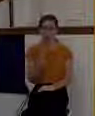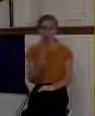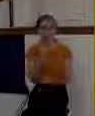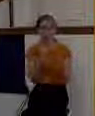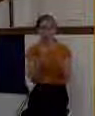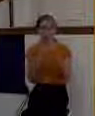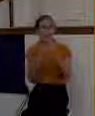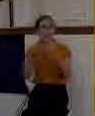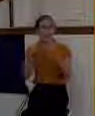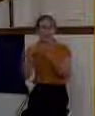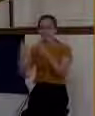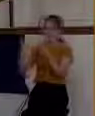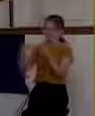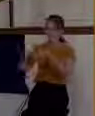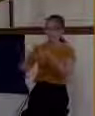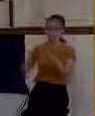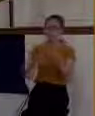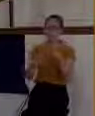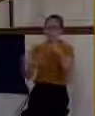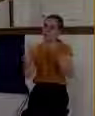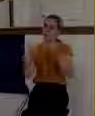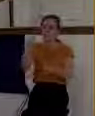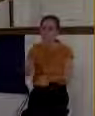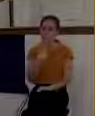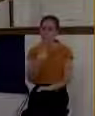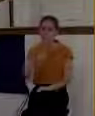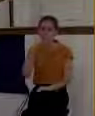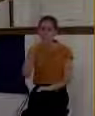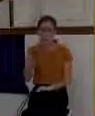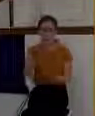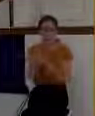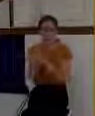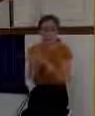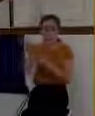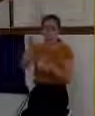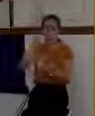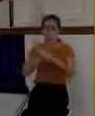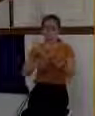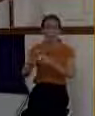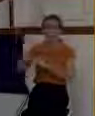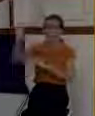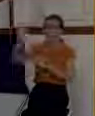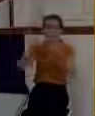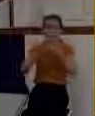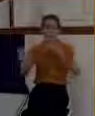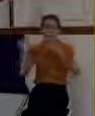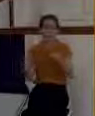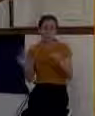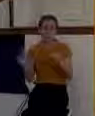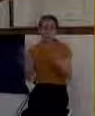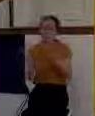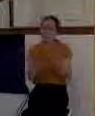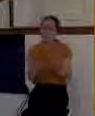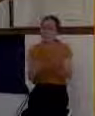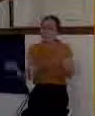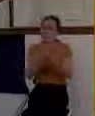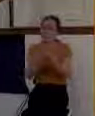in fulfillment of divine prophecy. Again, the message cannot be overemphasized. God's word